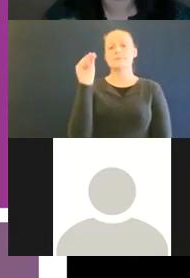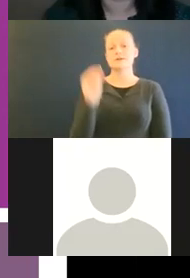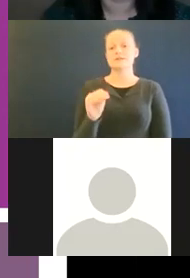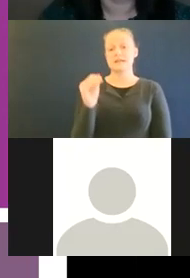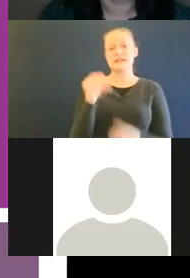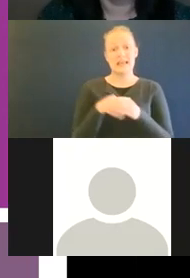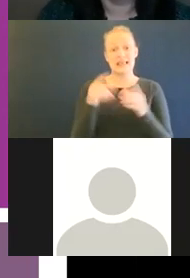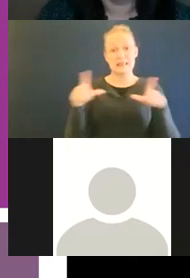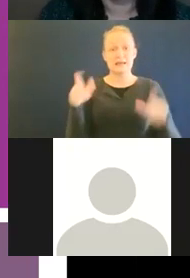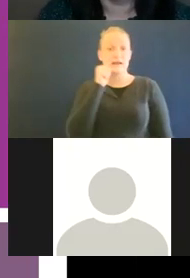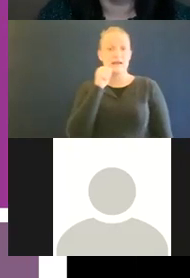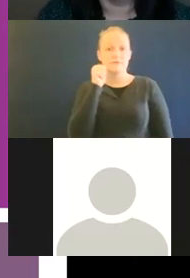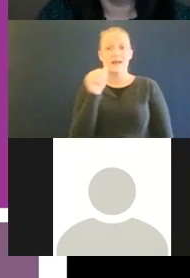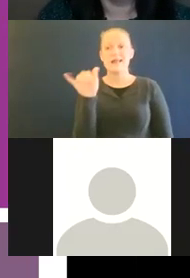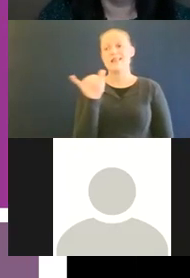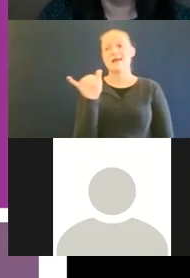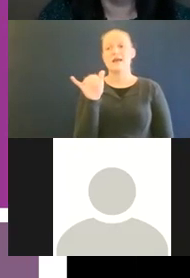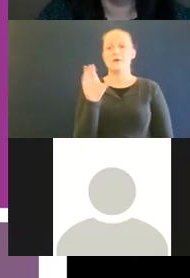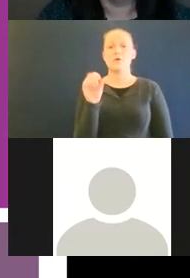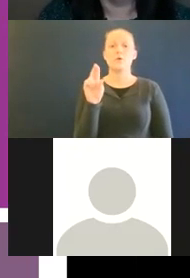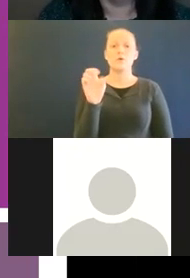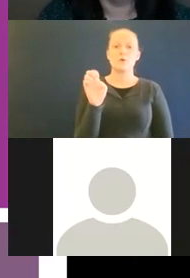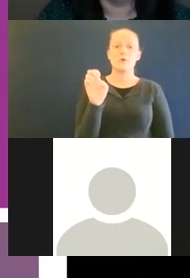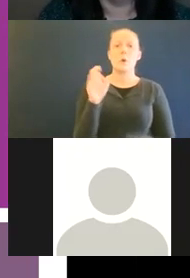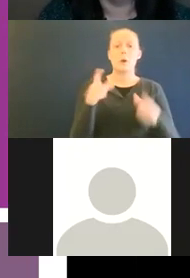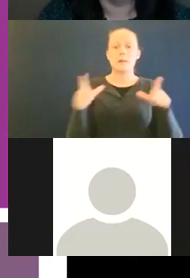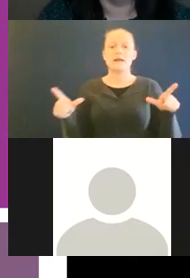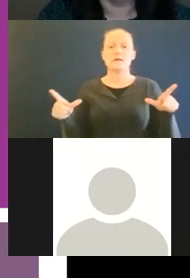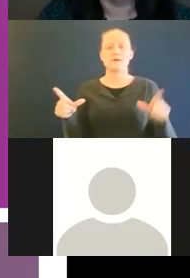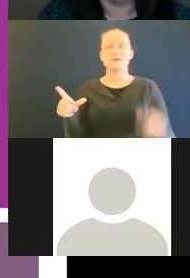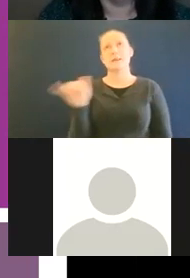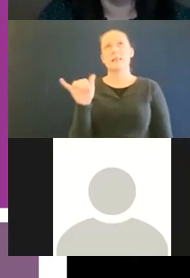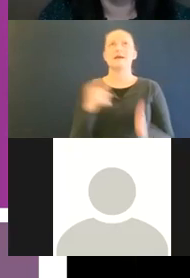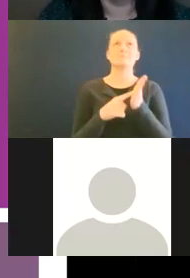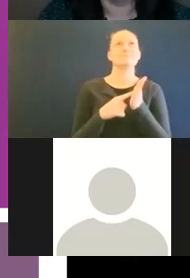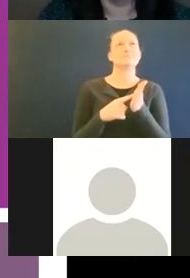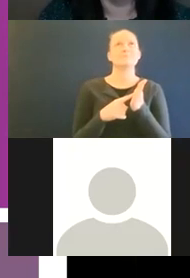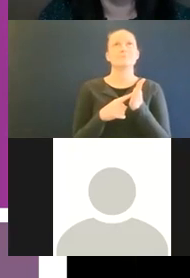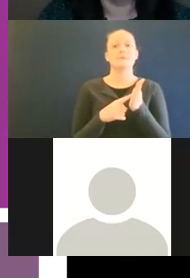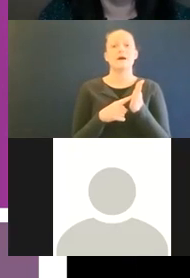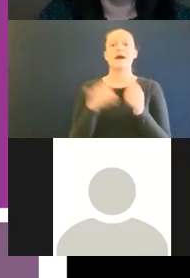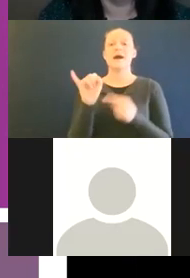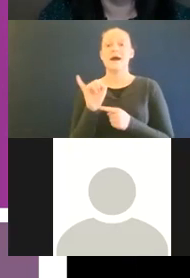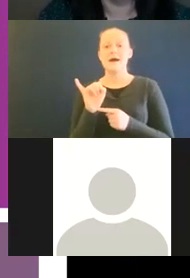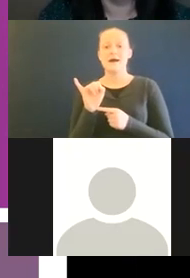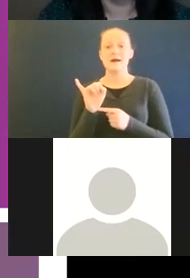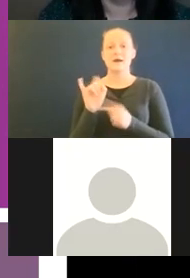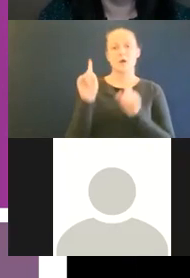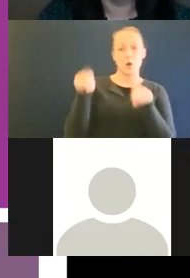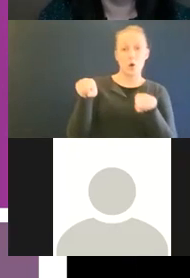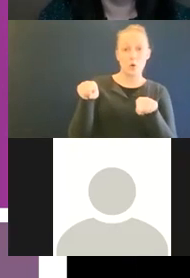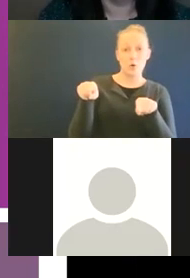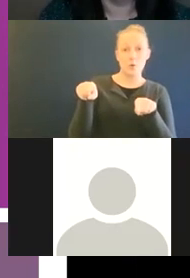So core language, something that, or some words that are examples are like I, go, and